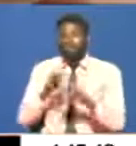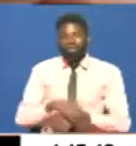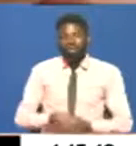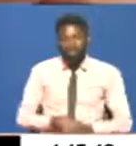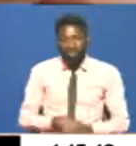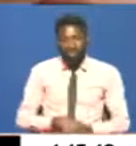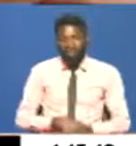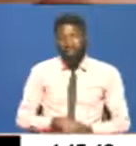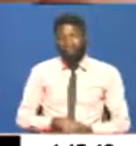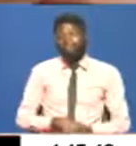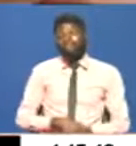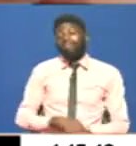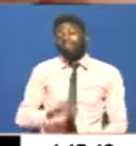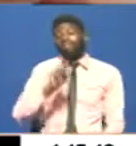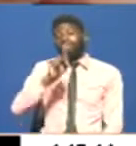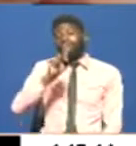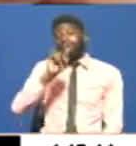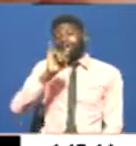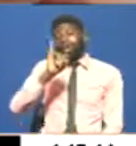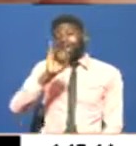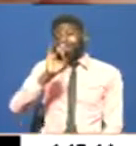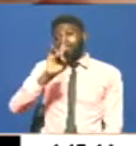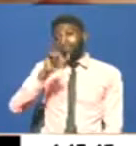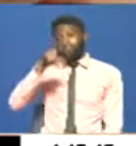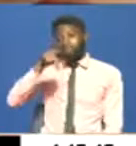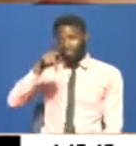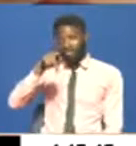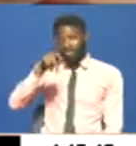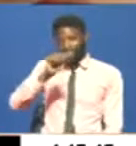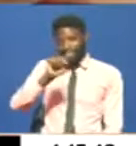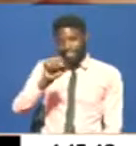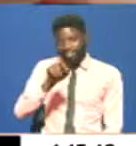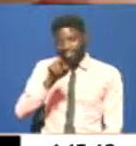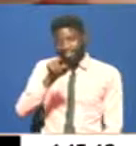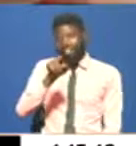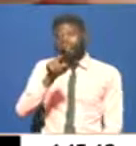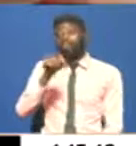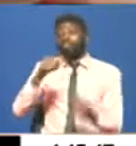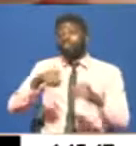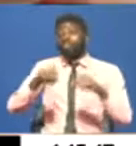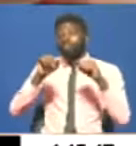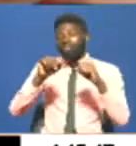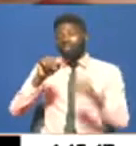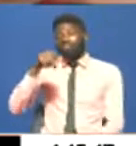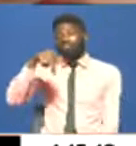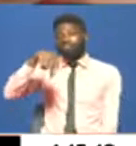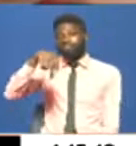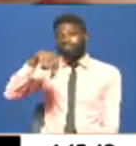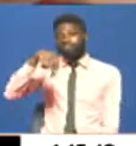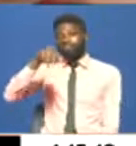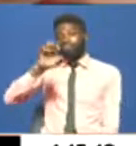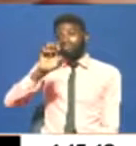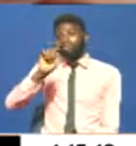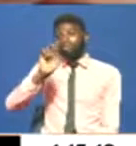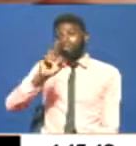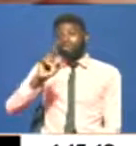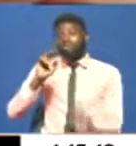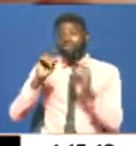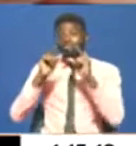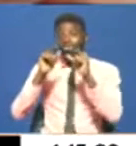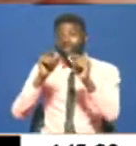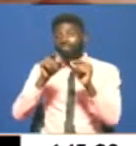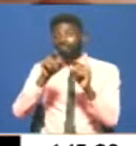KIDPA's patron, Peter Tena, says the unabated campaigns run against the law, which stipulates